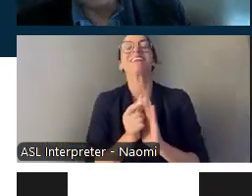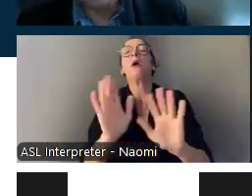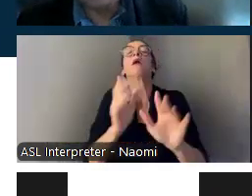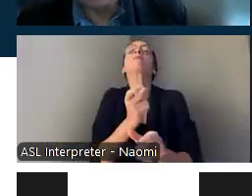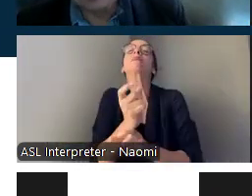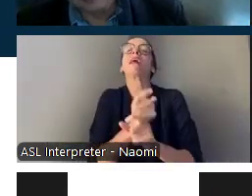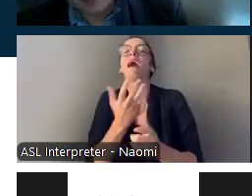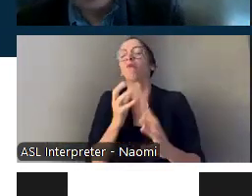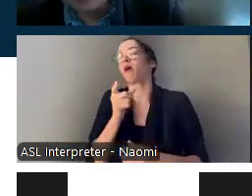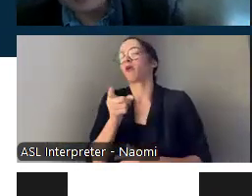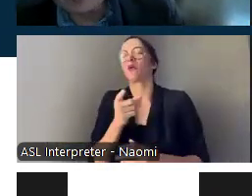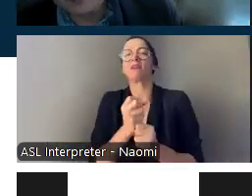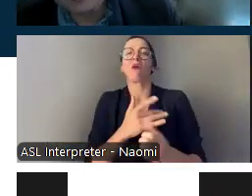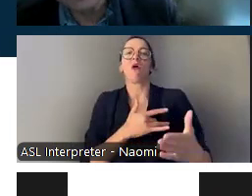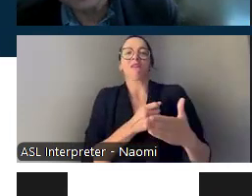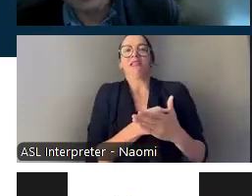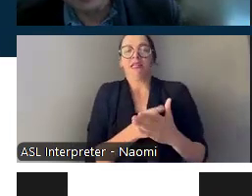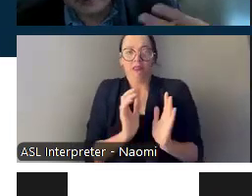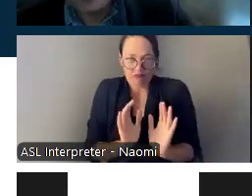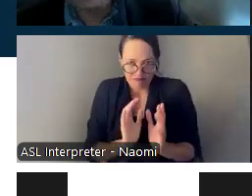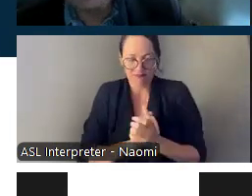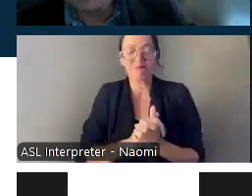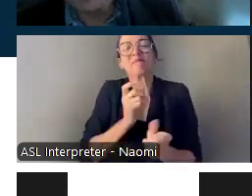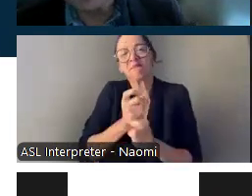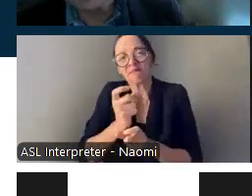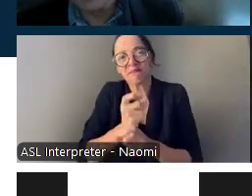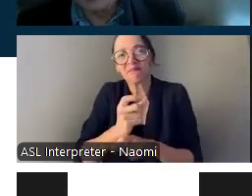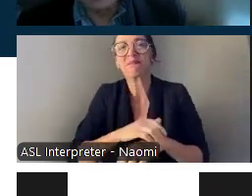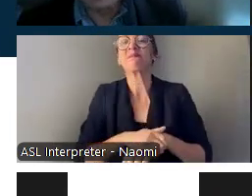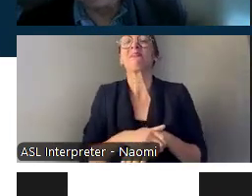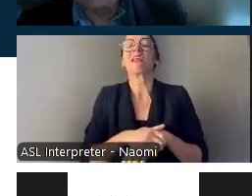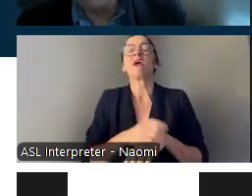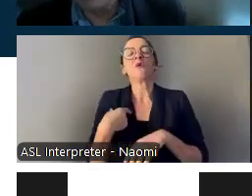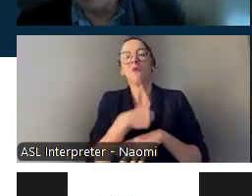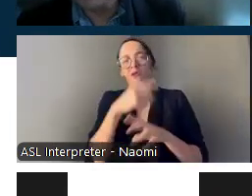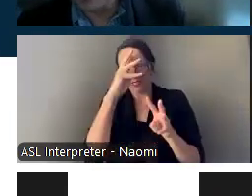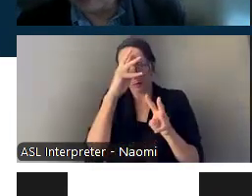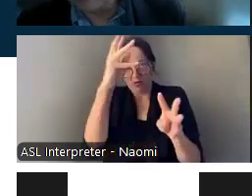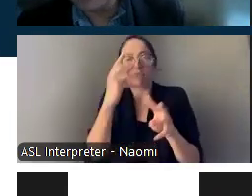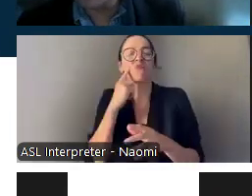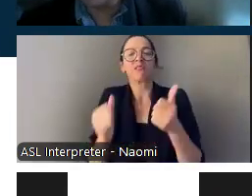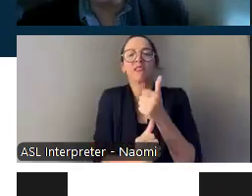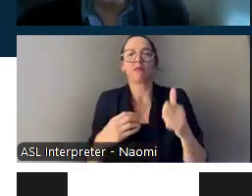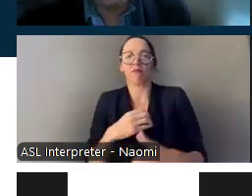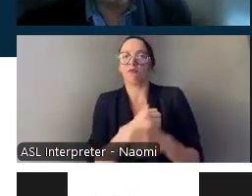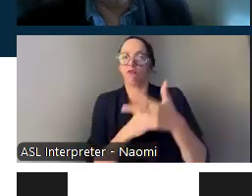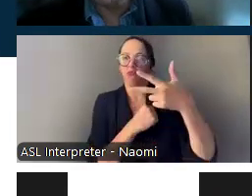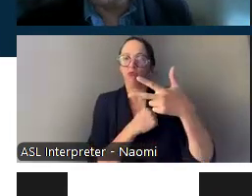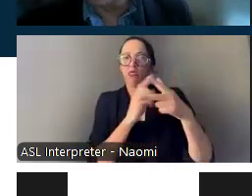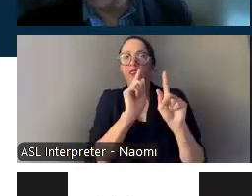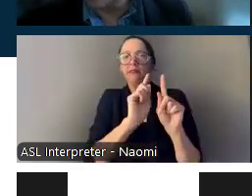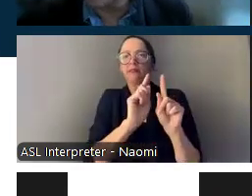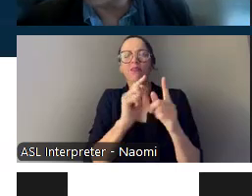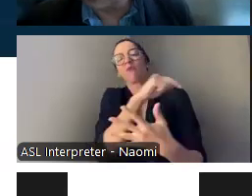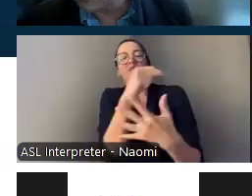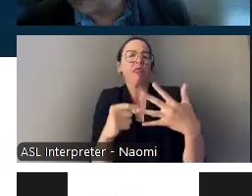So we came up with this, like the other subcommittees, this, 3 recommendations. Almost all of these in some way